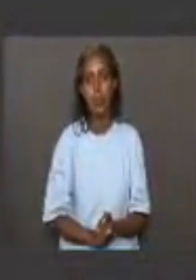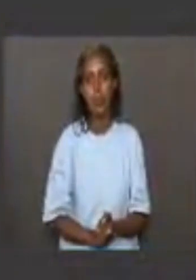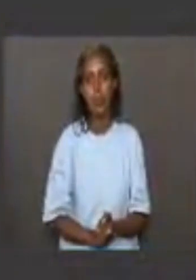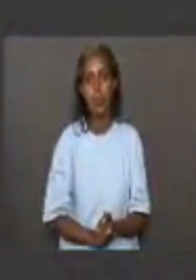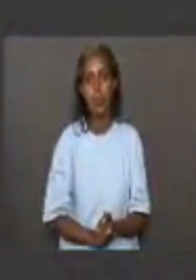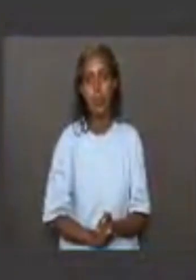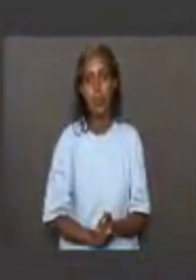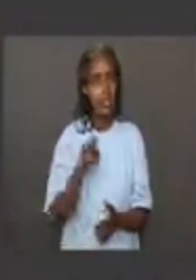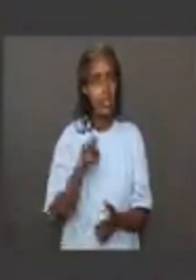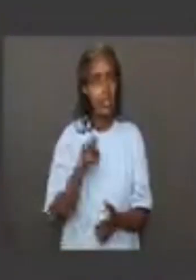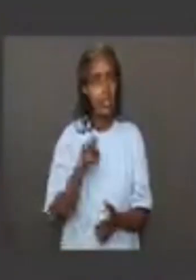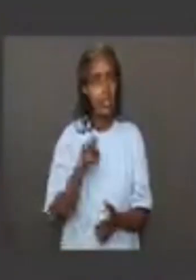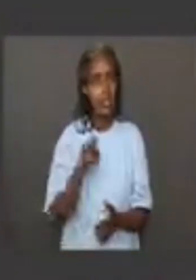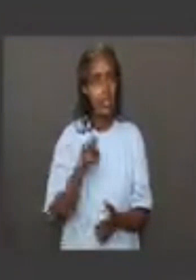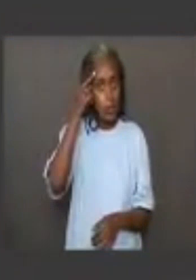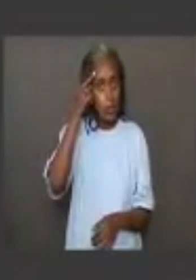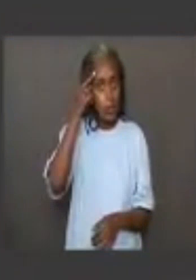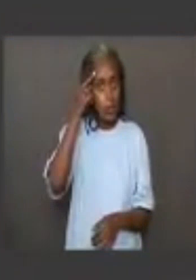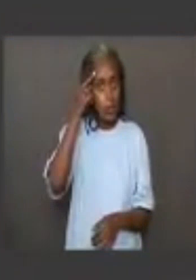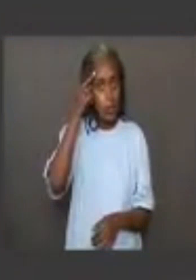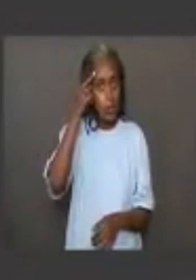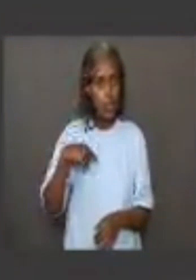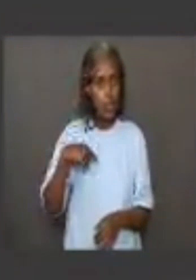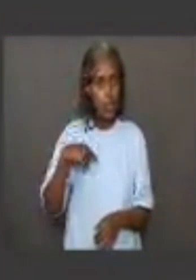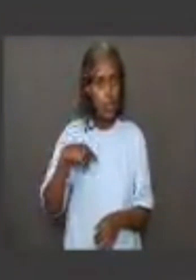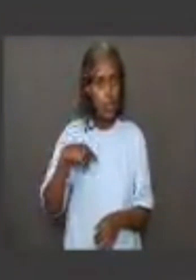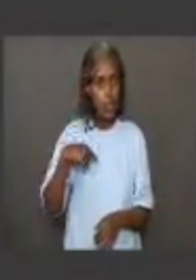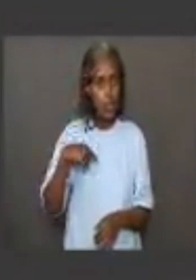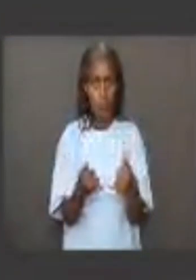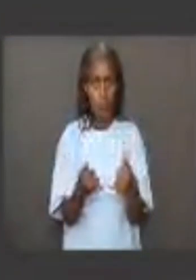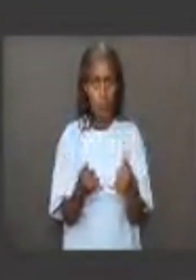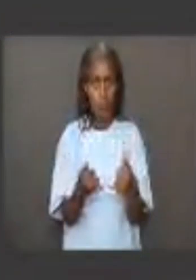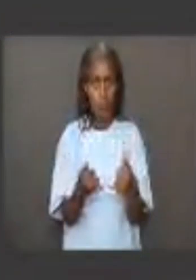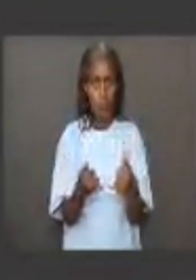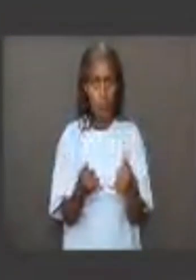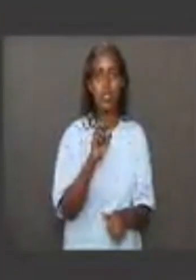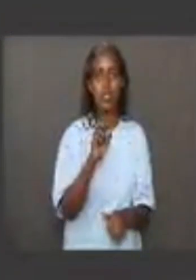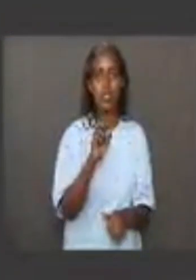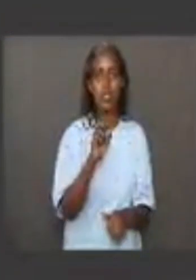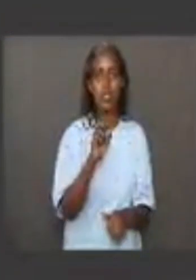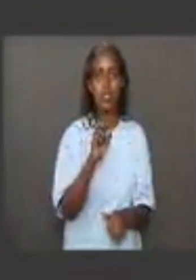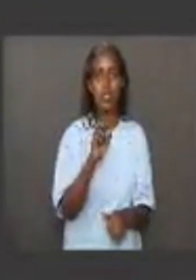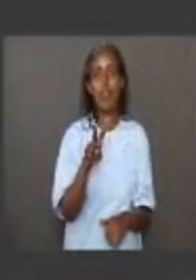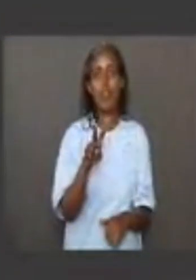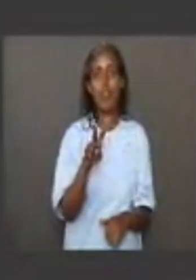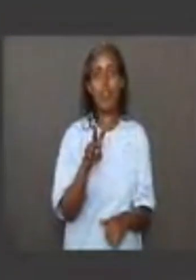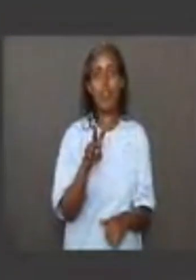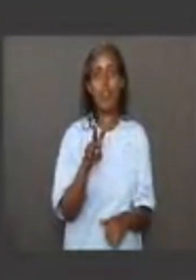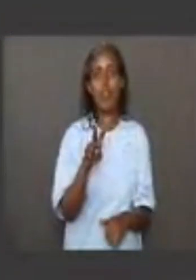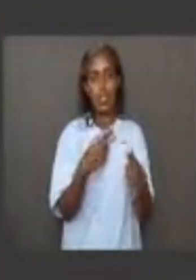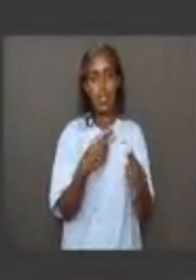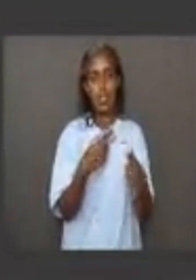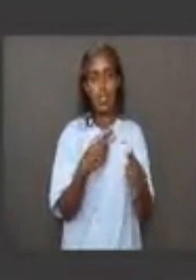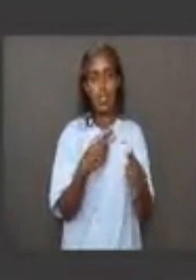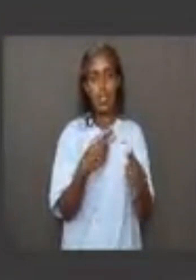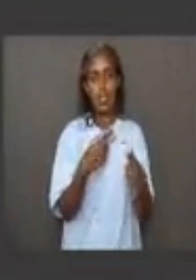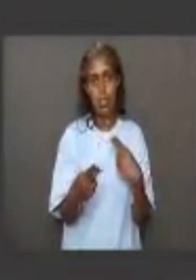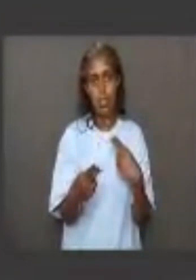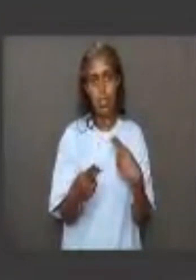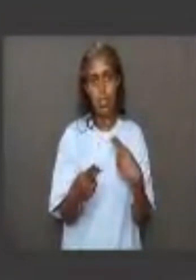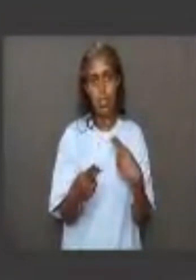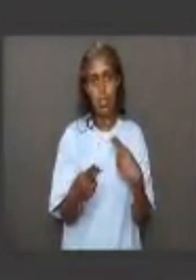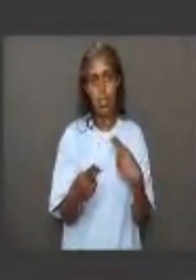Suppose we want to divide 12 times the square